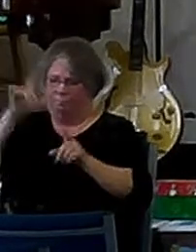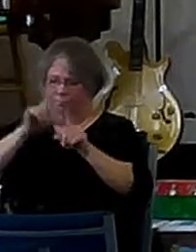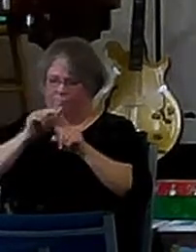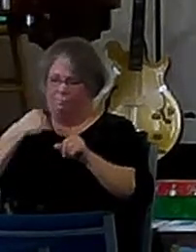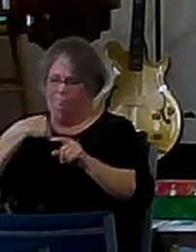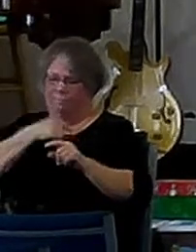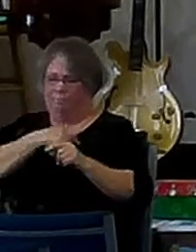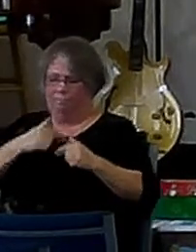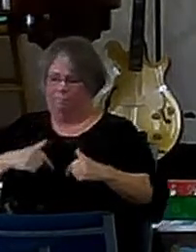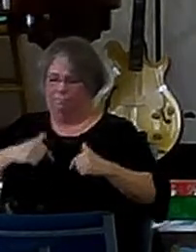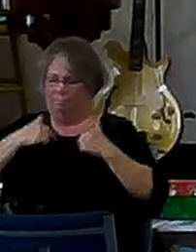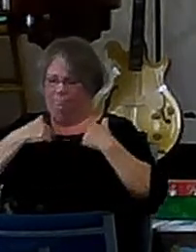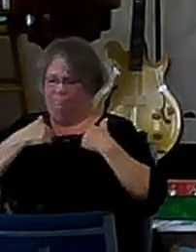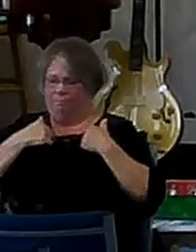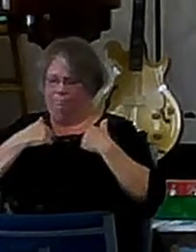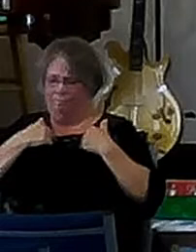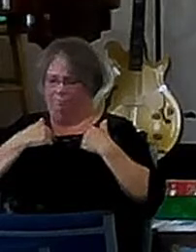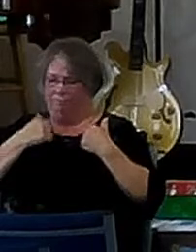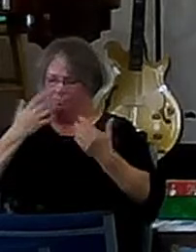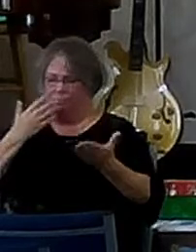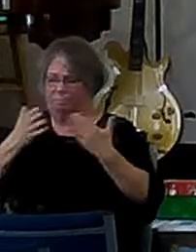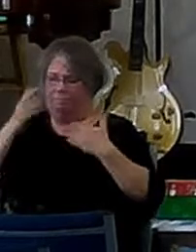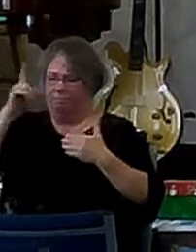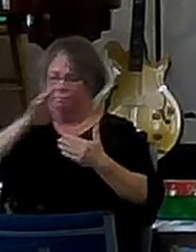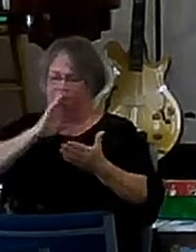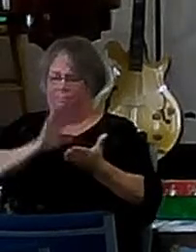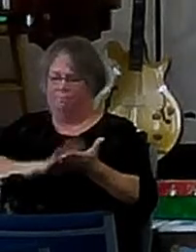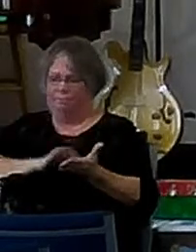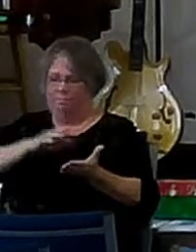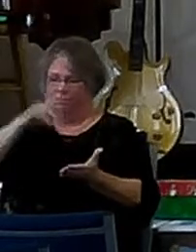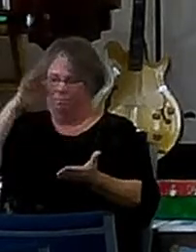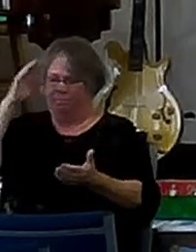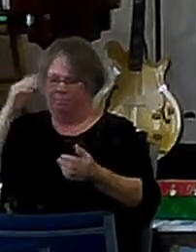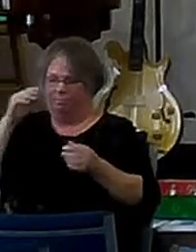fit. May you be glorified